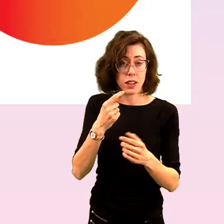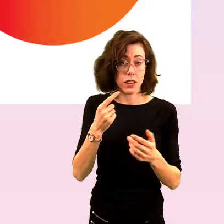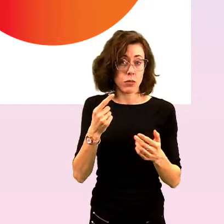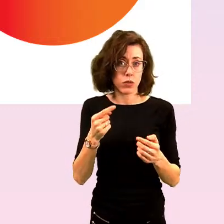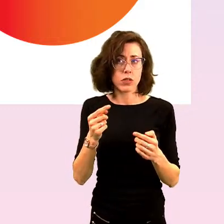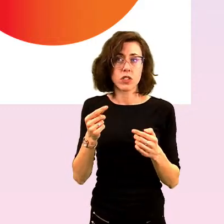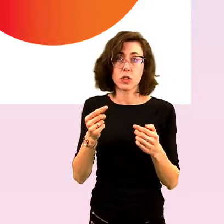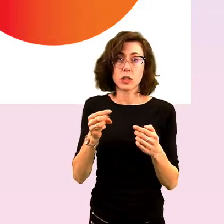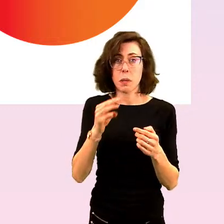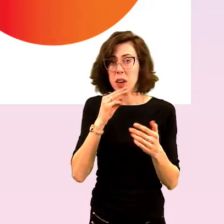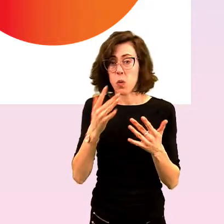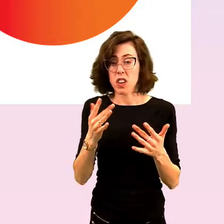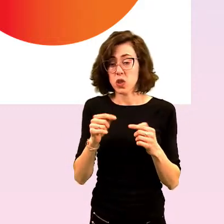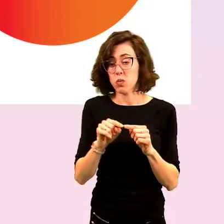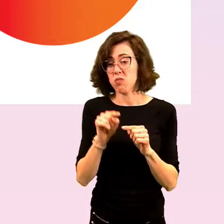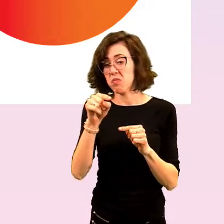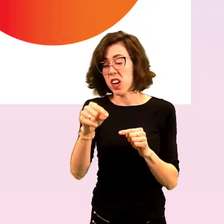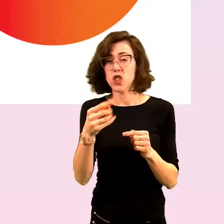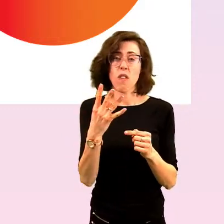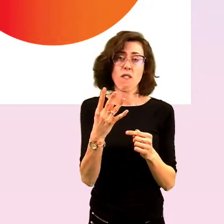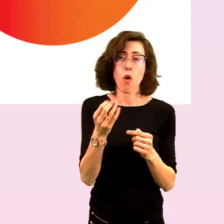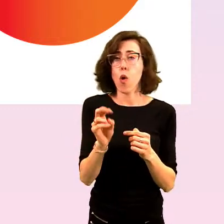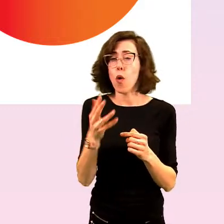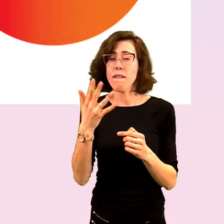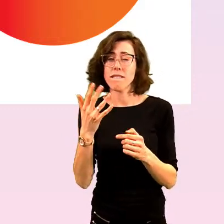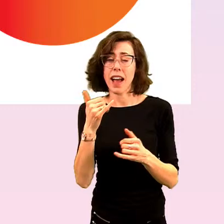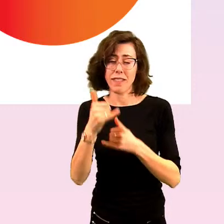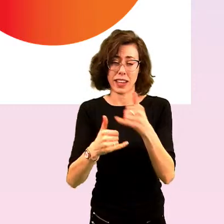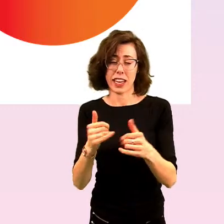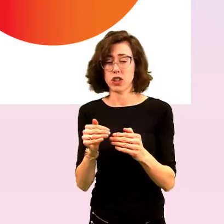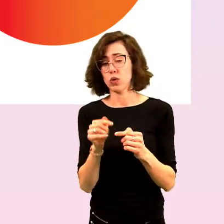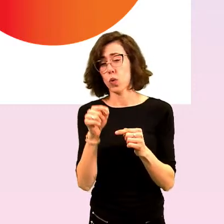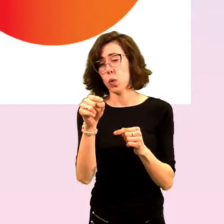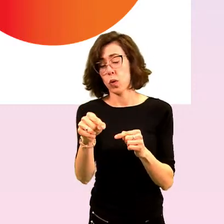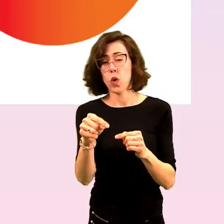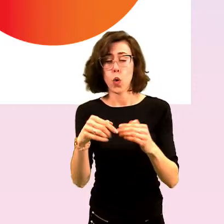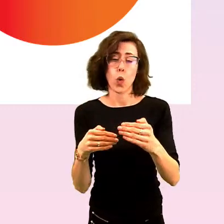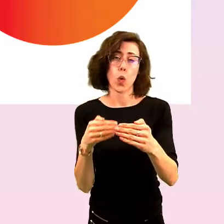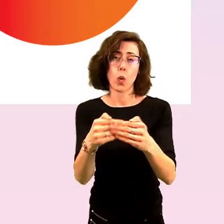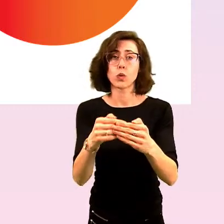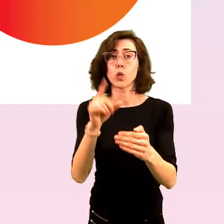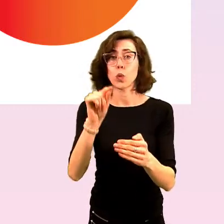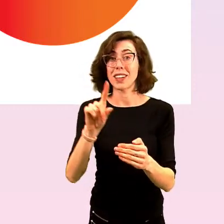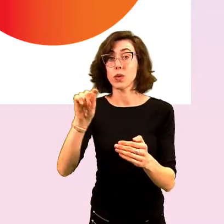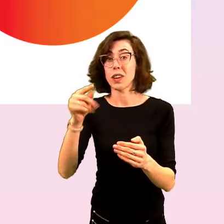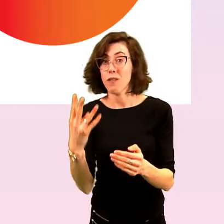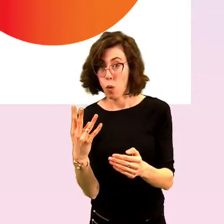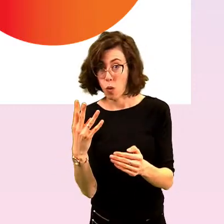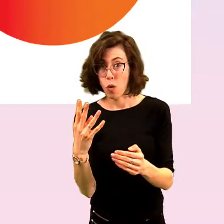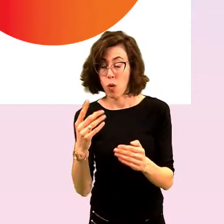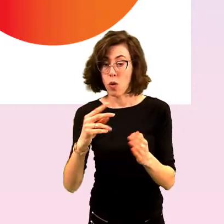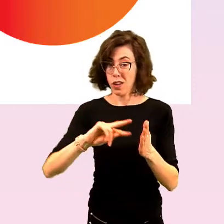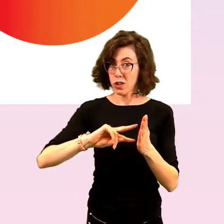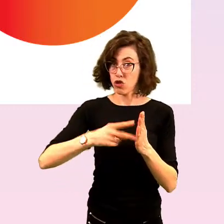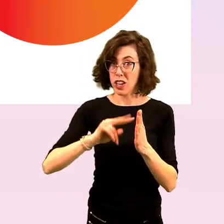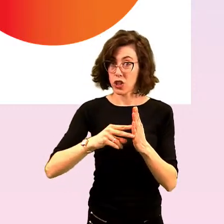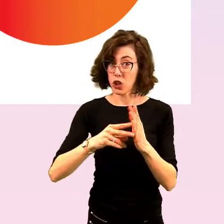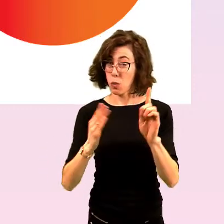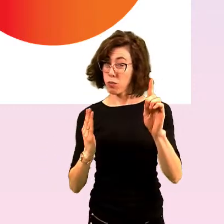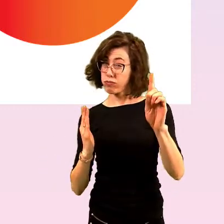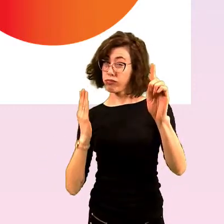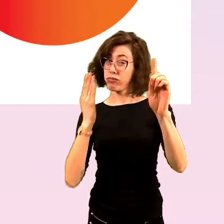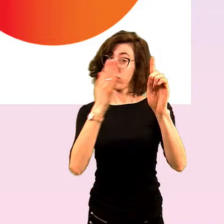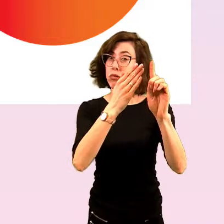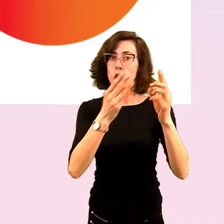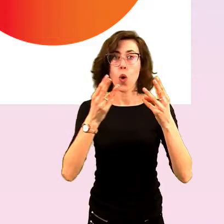the next 4 or 5 years up to 2024, we have a very ambitious strategy where we want to be more diverse. We want